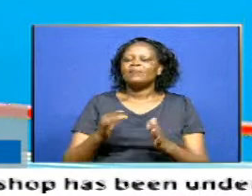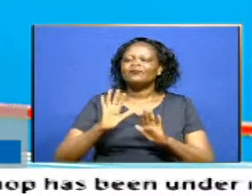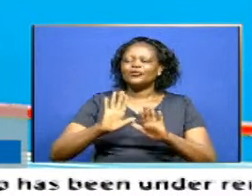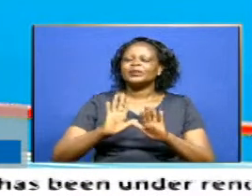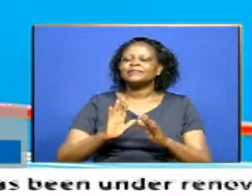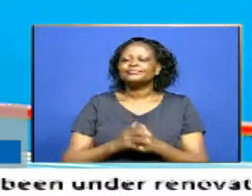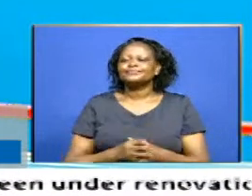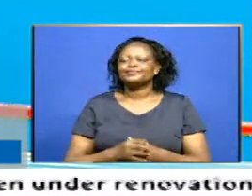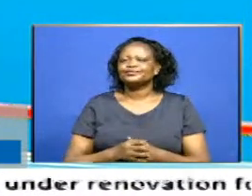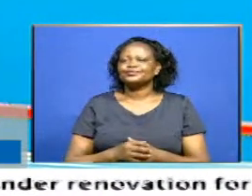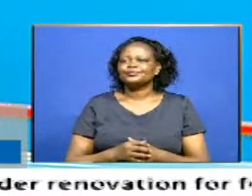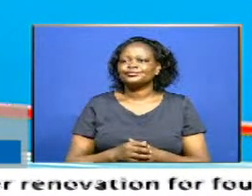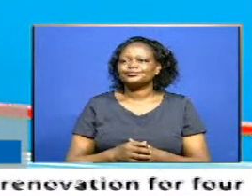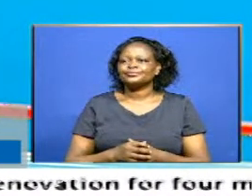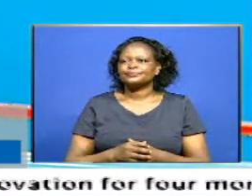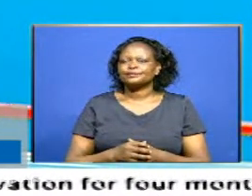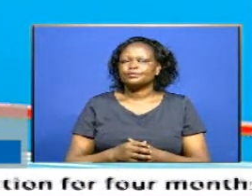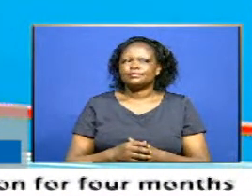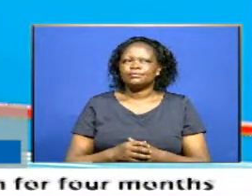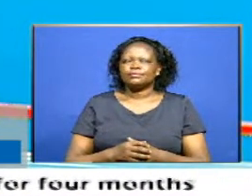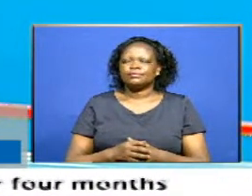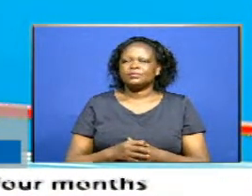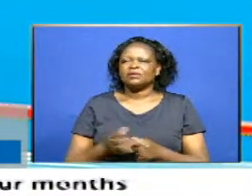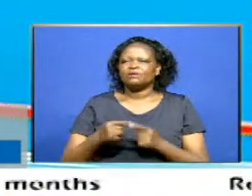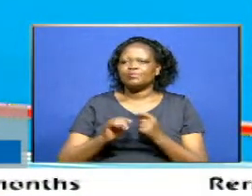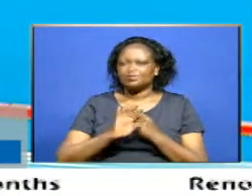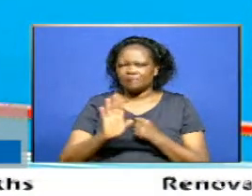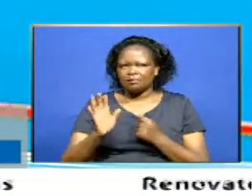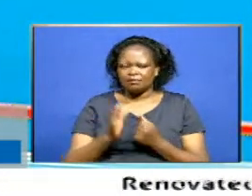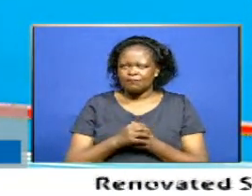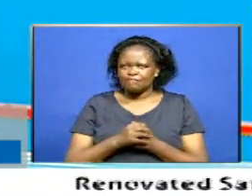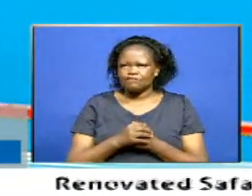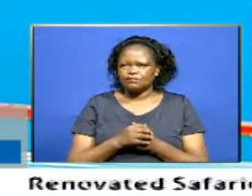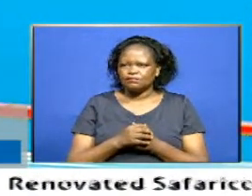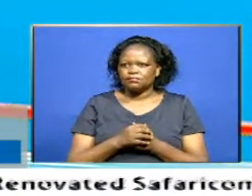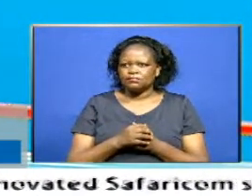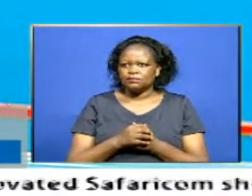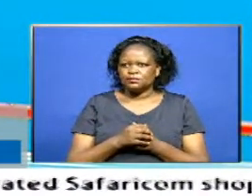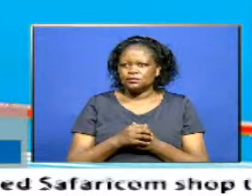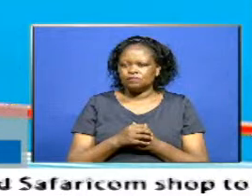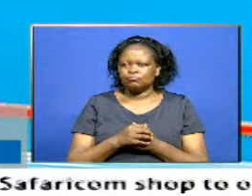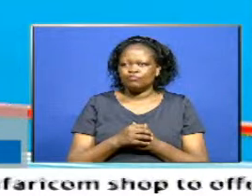that expected snarl up from there. This is one of